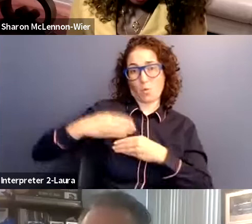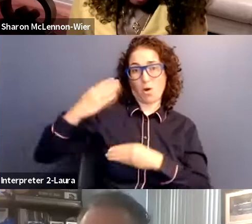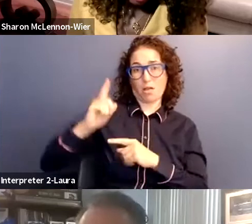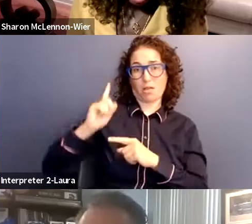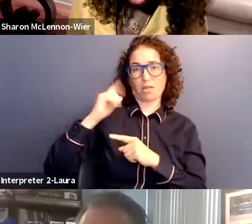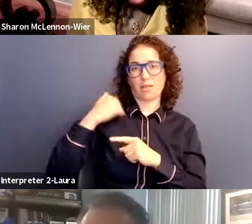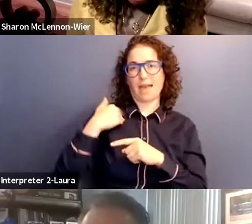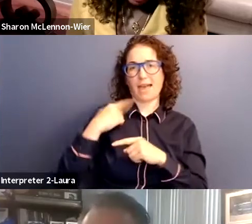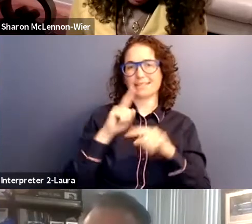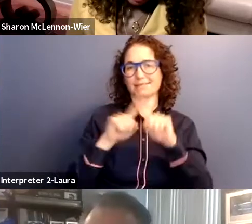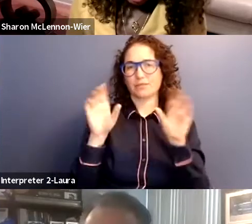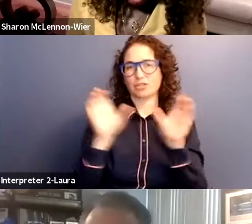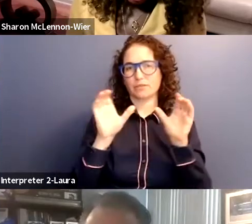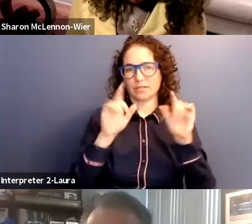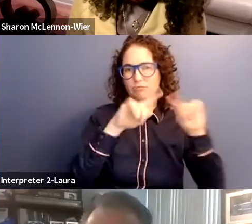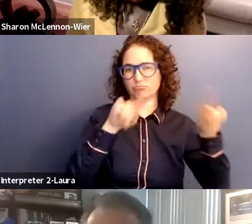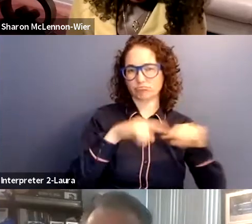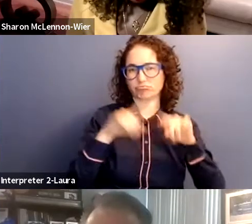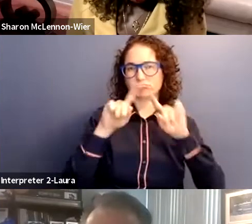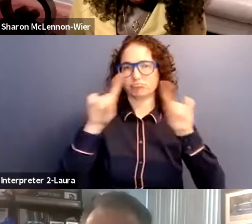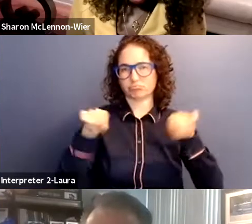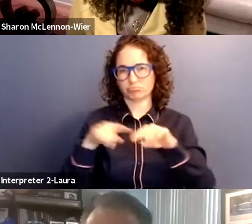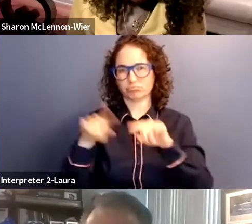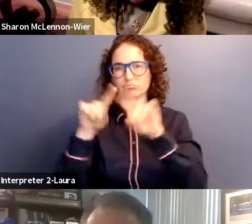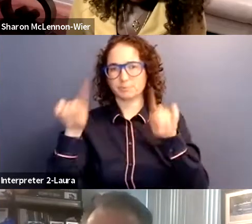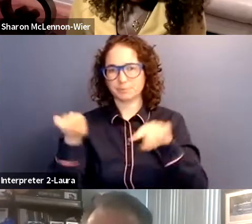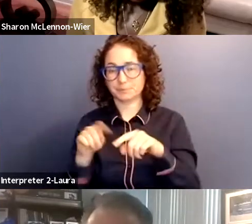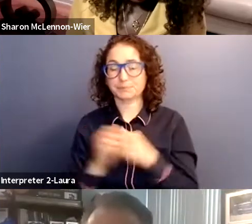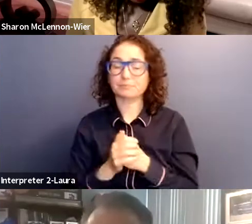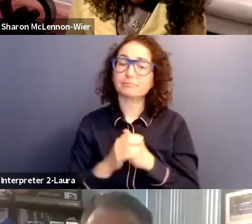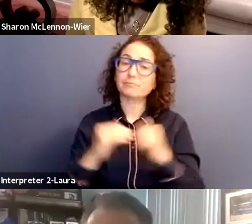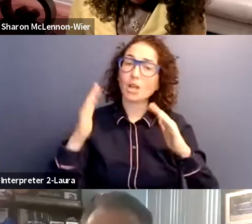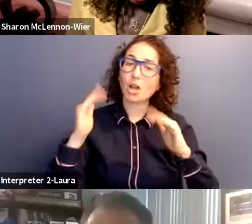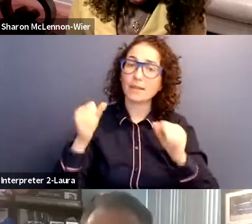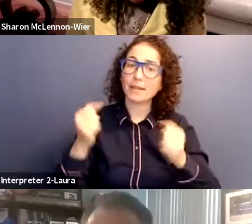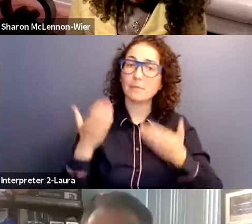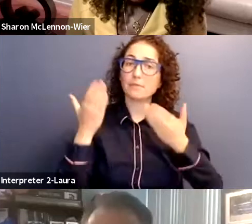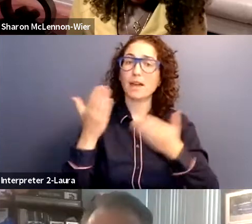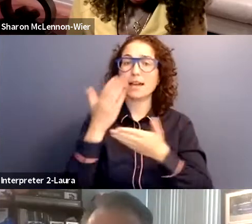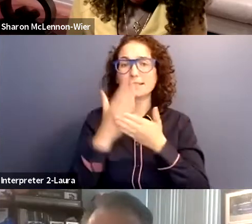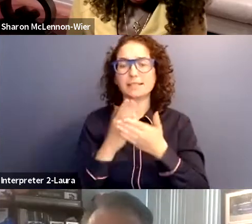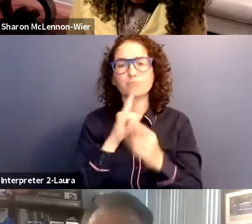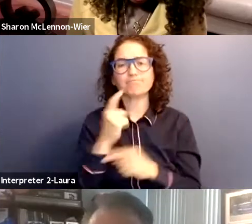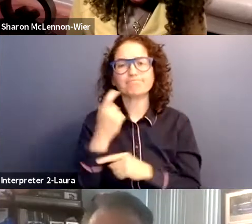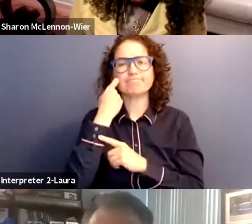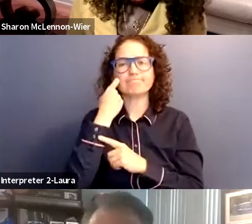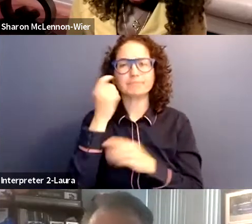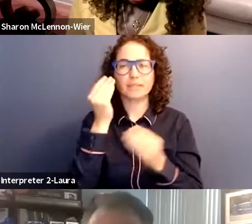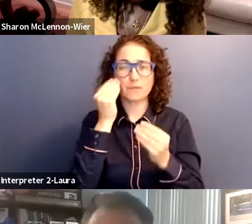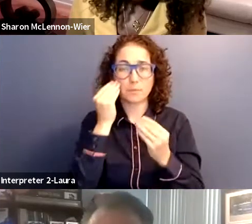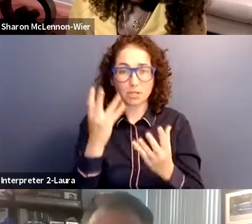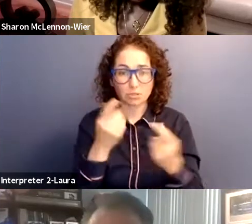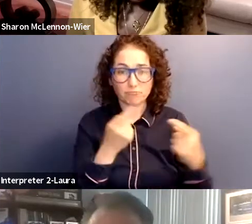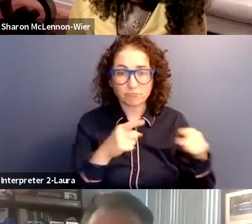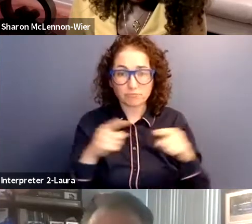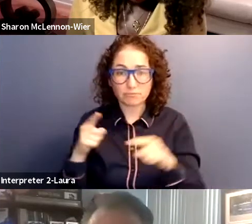frame certificates on it. We hope to provide you with some current information